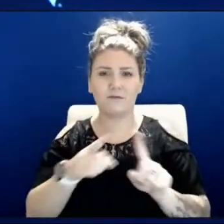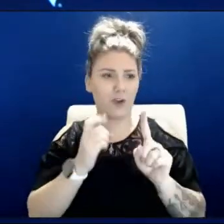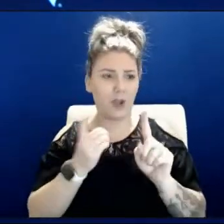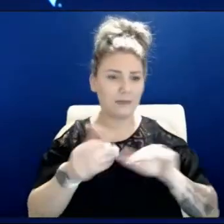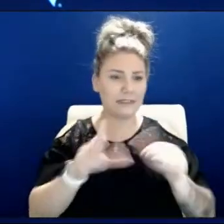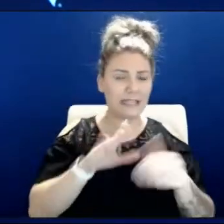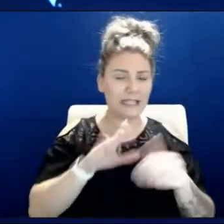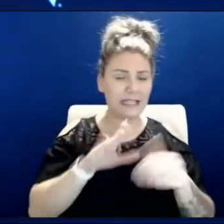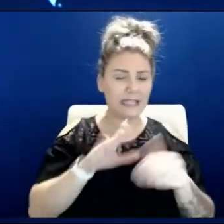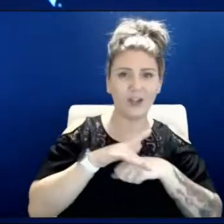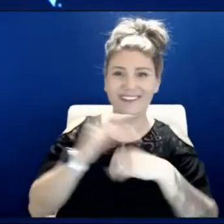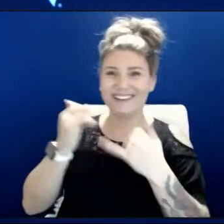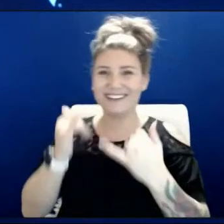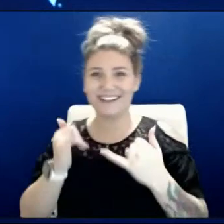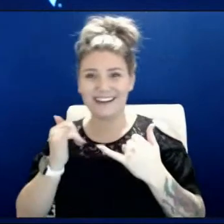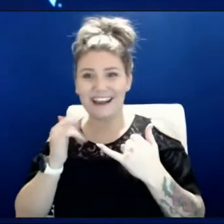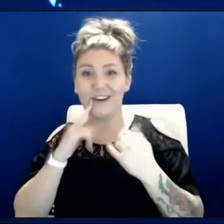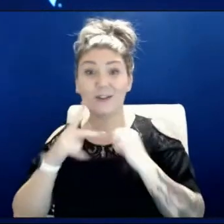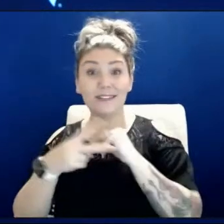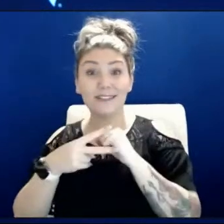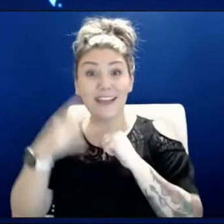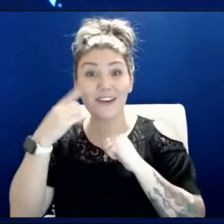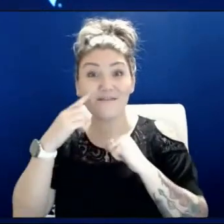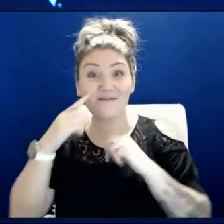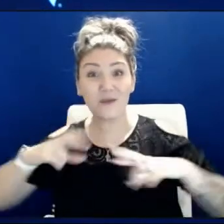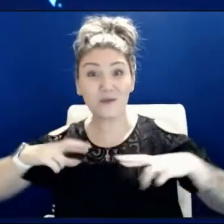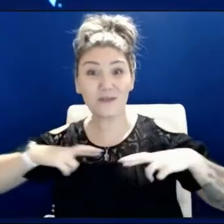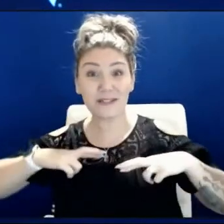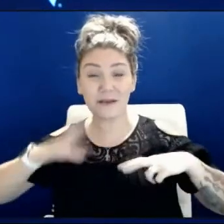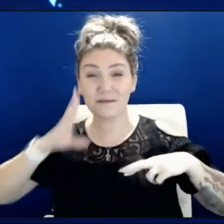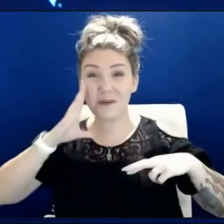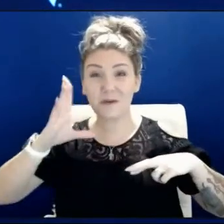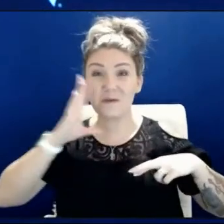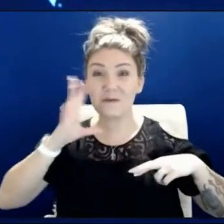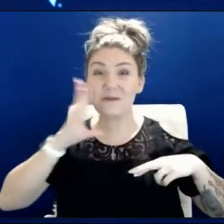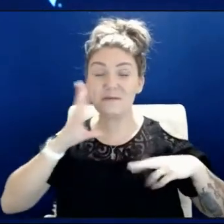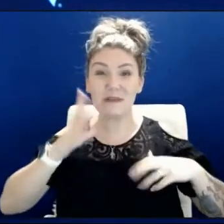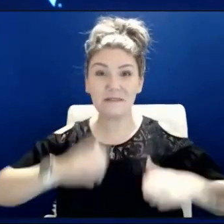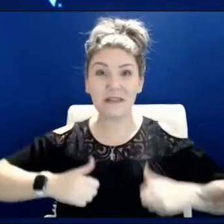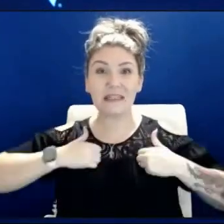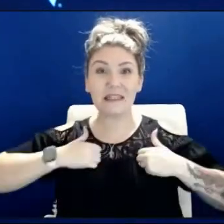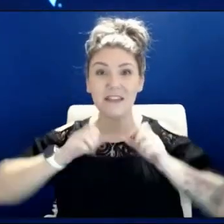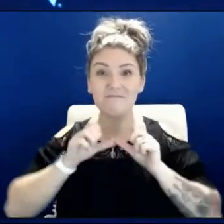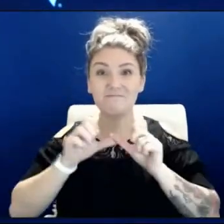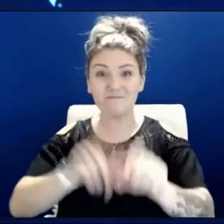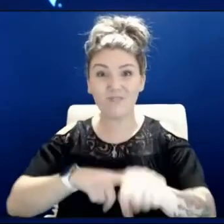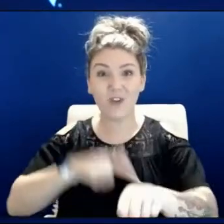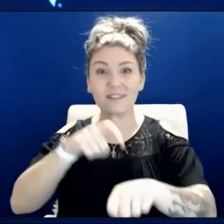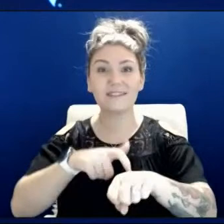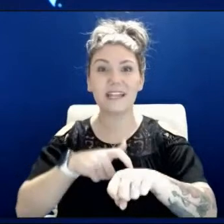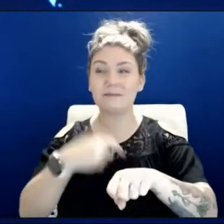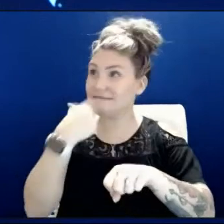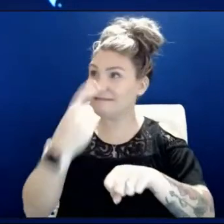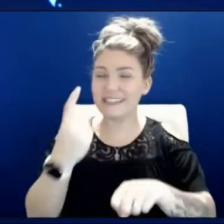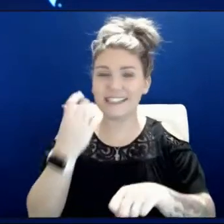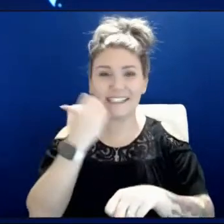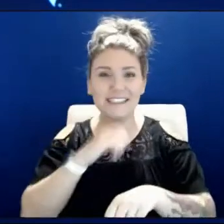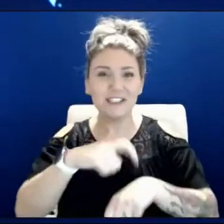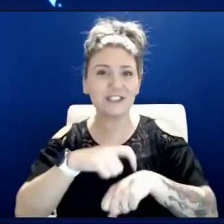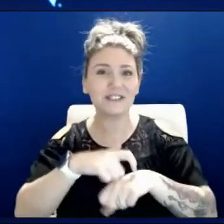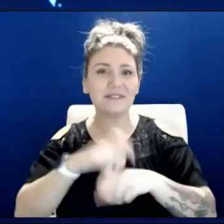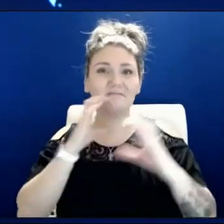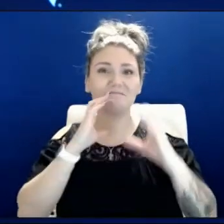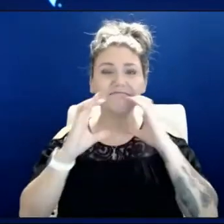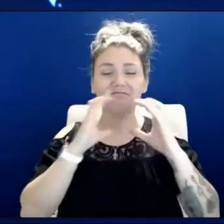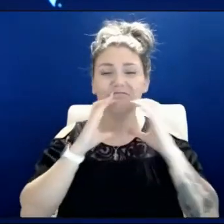better start saving for retirement because you're going to be around to live like that. And I'll tell you, every time I've had that conversation with my patients, I